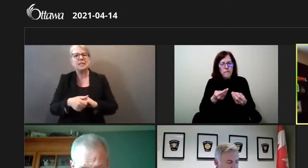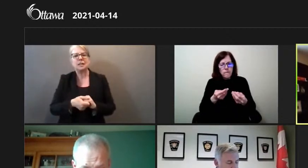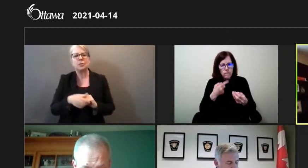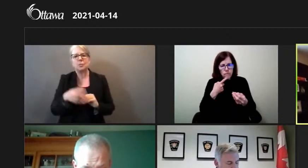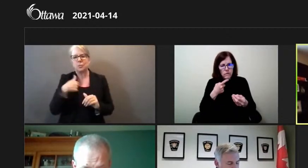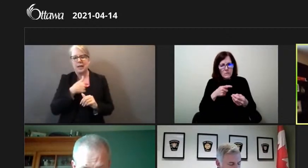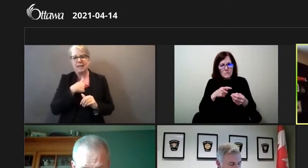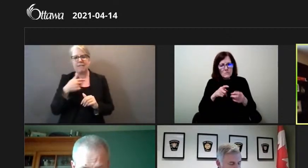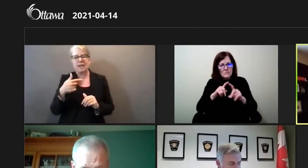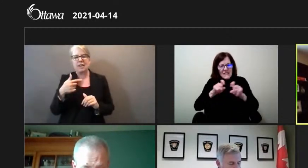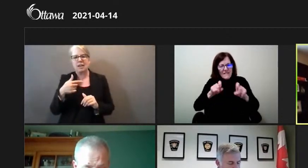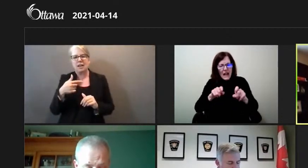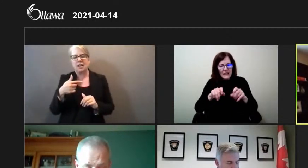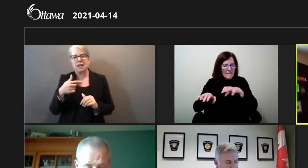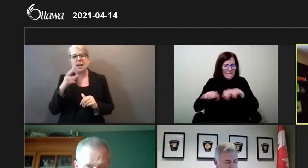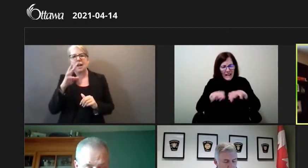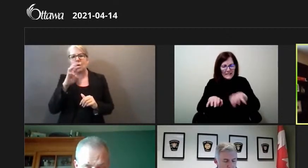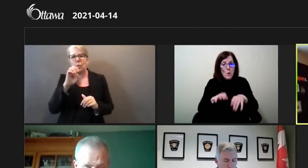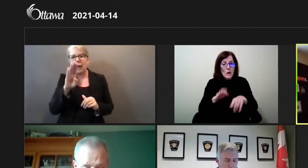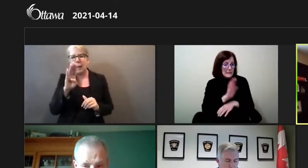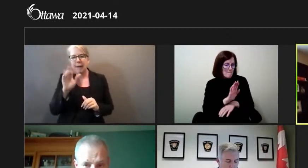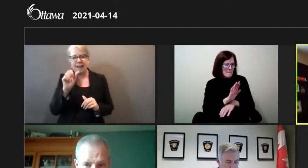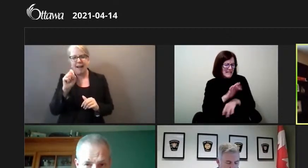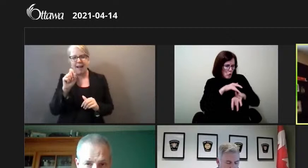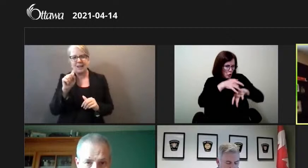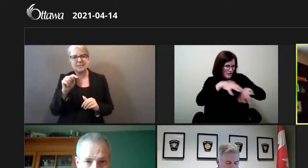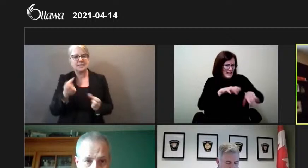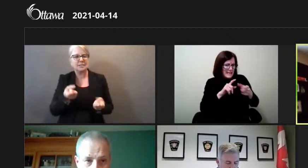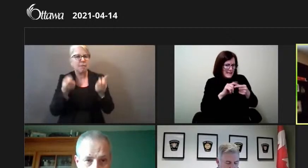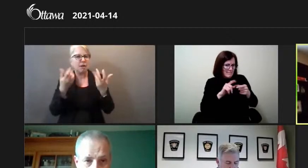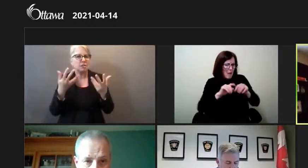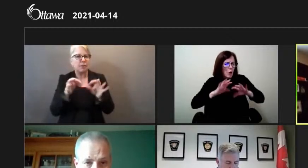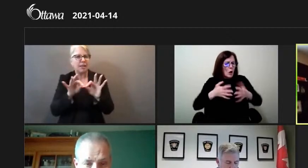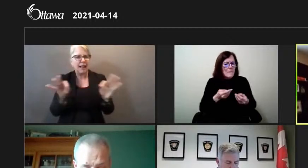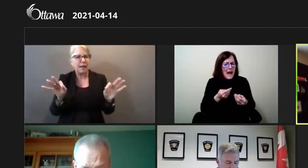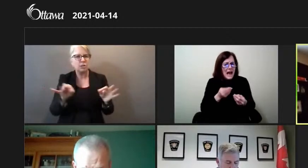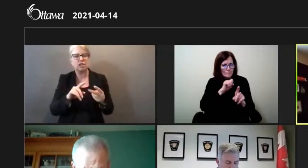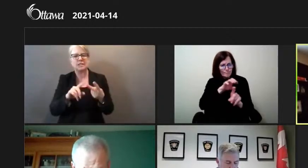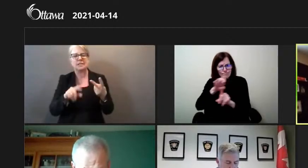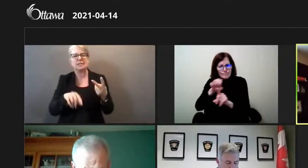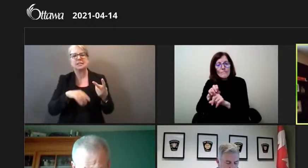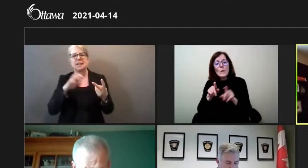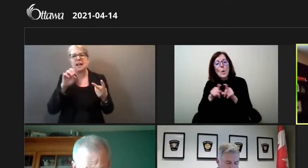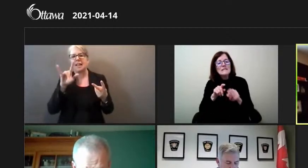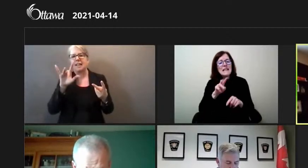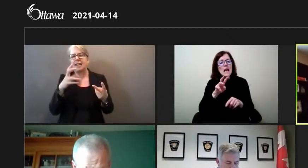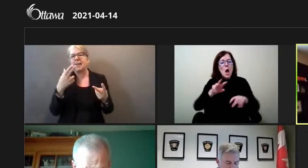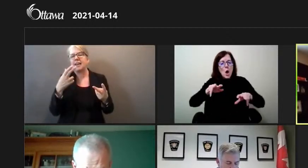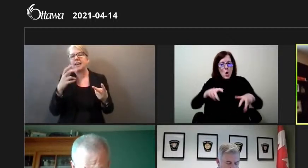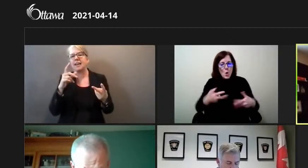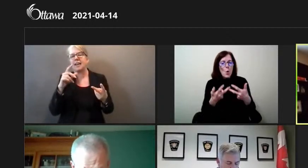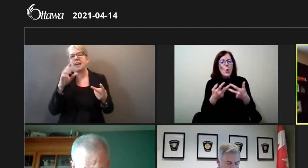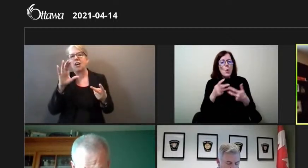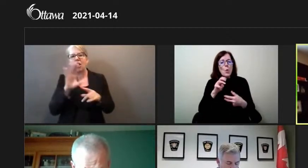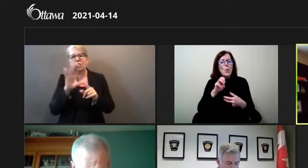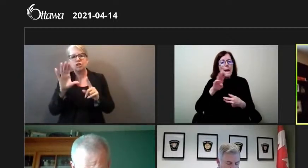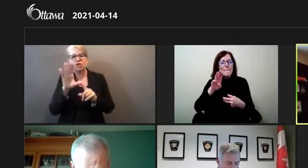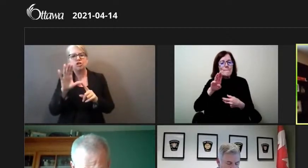done webcasts in multiple languages, been on ethnic cultural radio